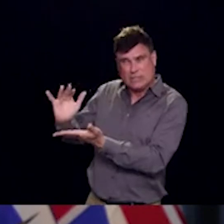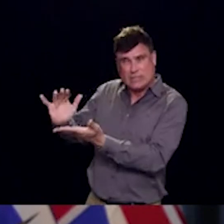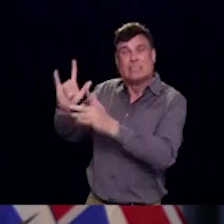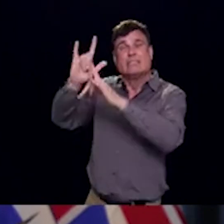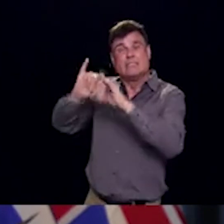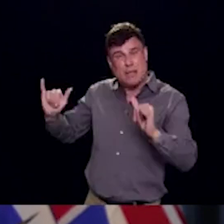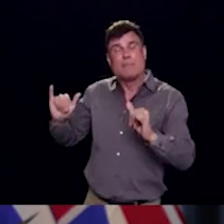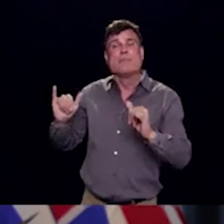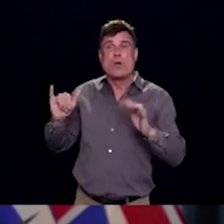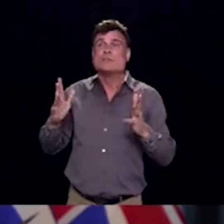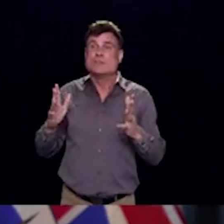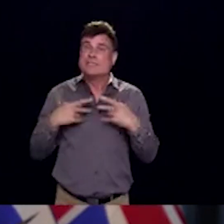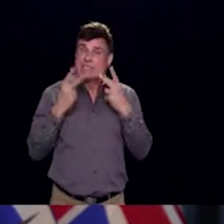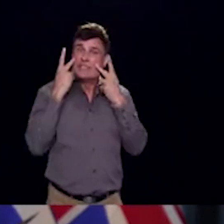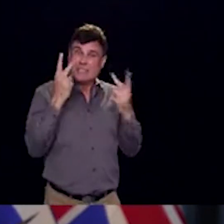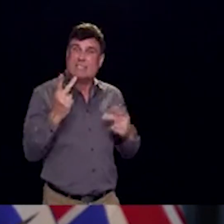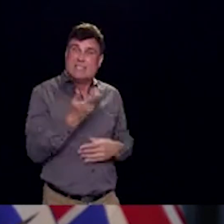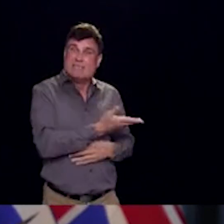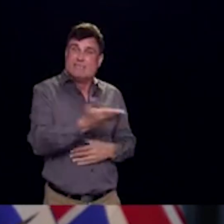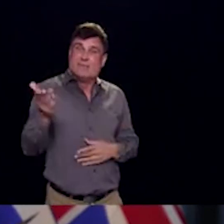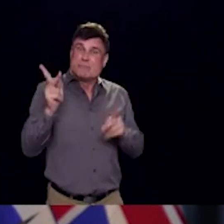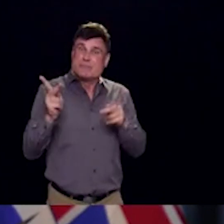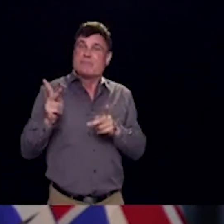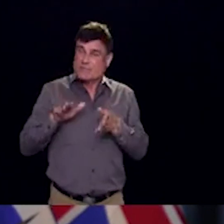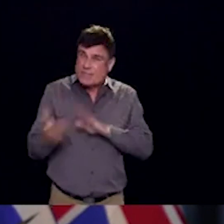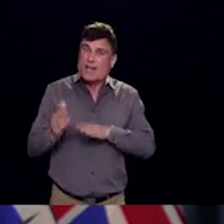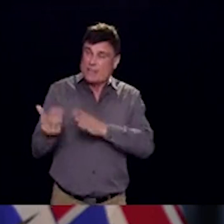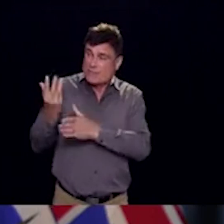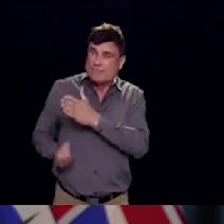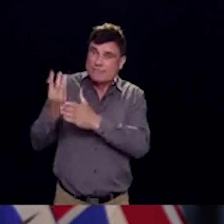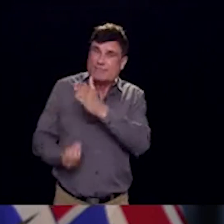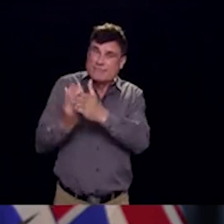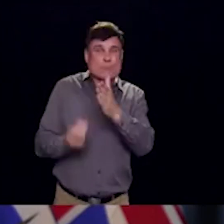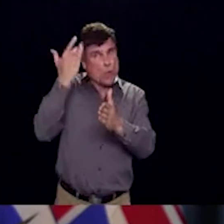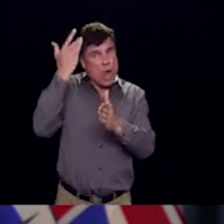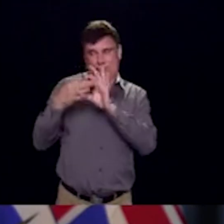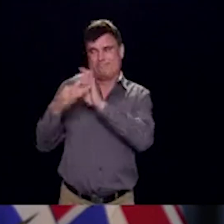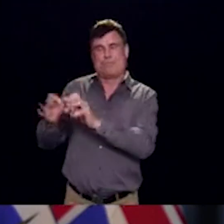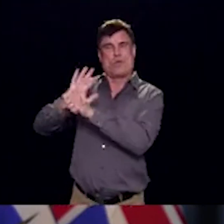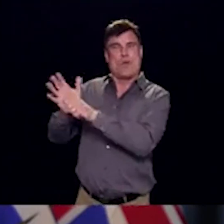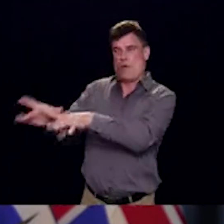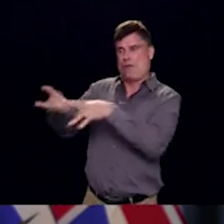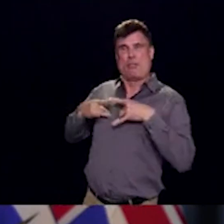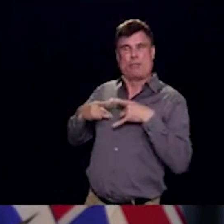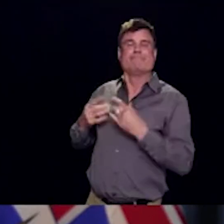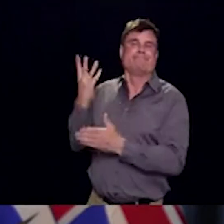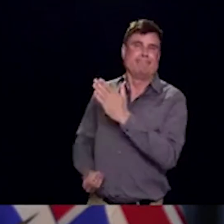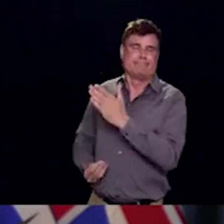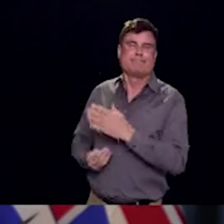every day this weighs heavily on us. I have spoken before about the negative unintended consequences